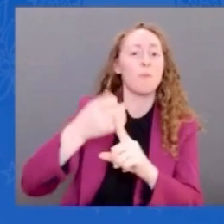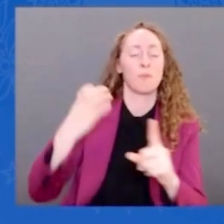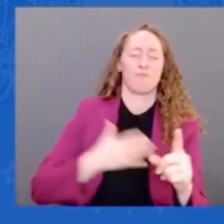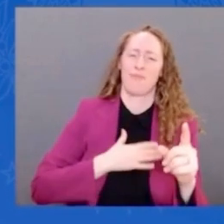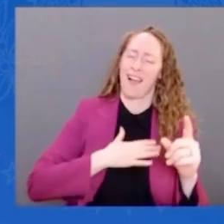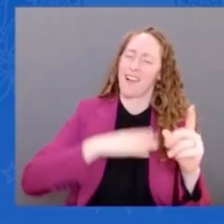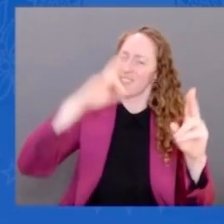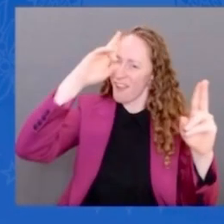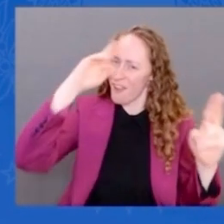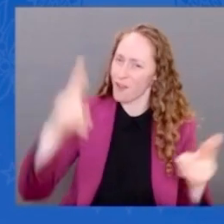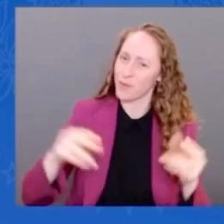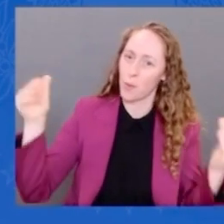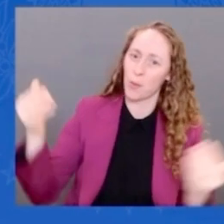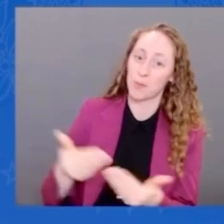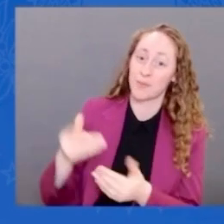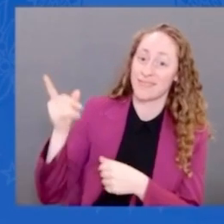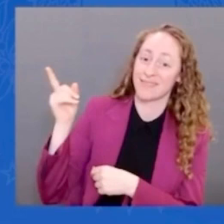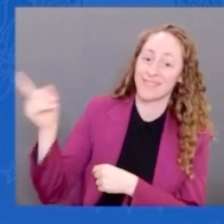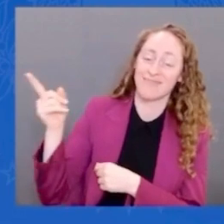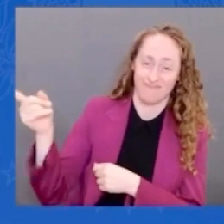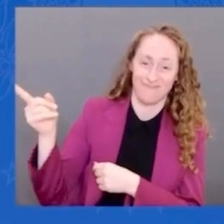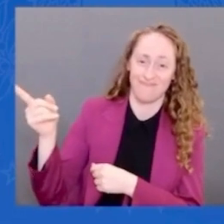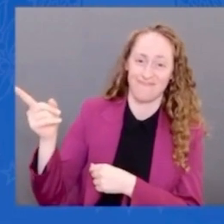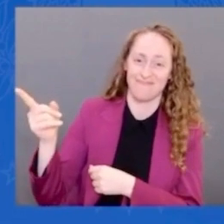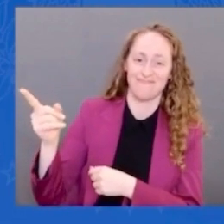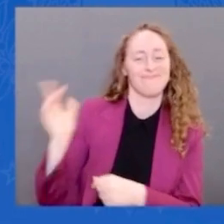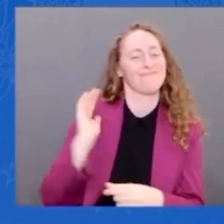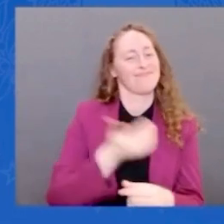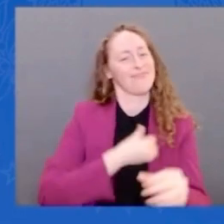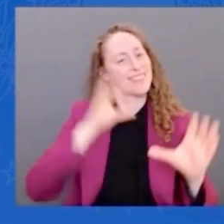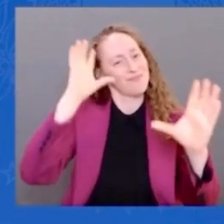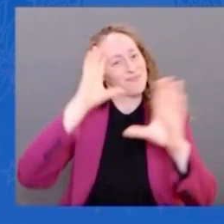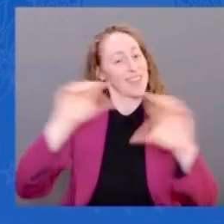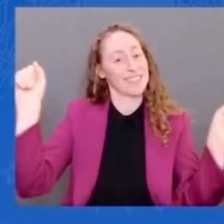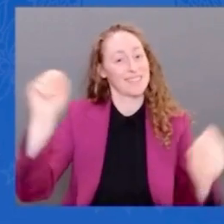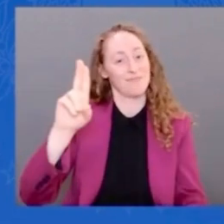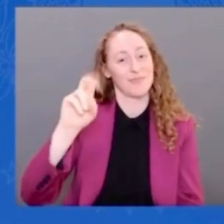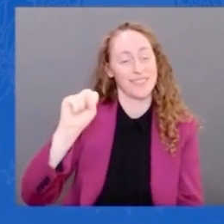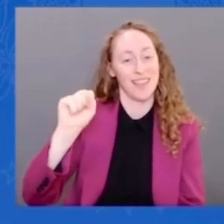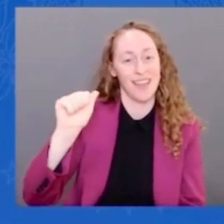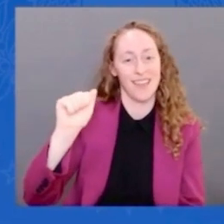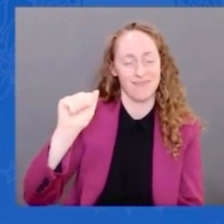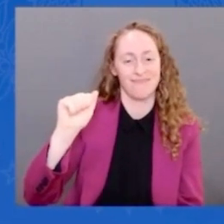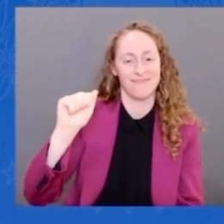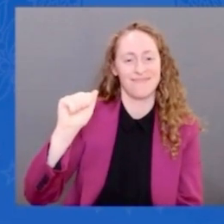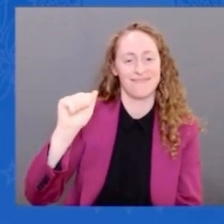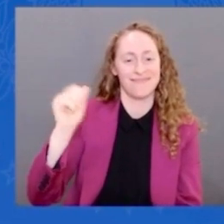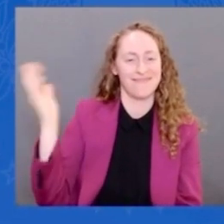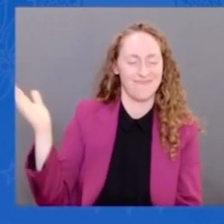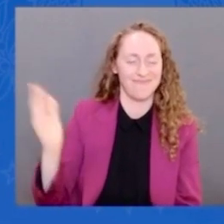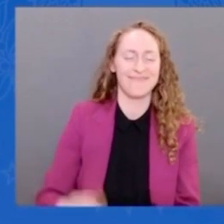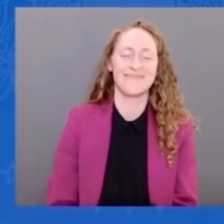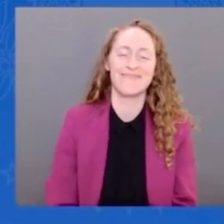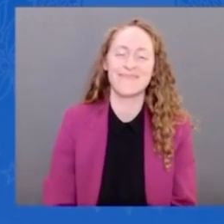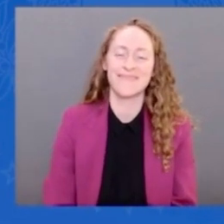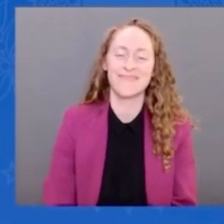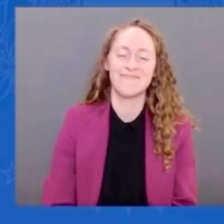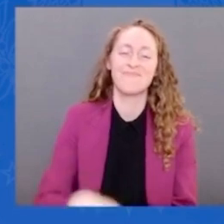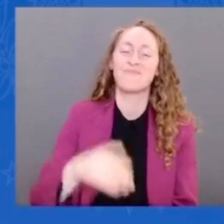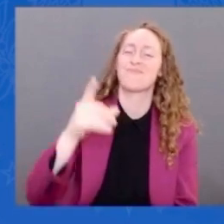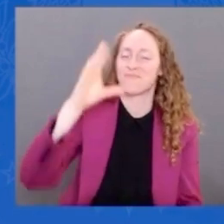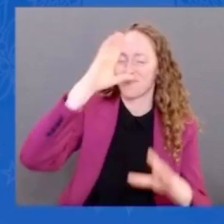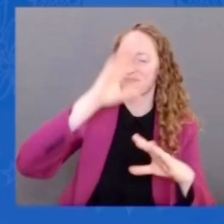you our very own President of the United States of America, President Joe Biden.